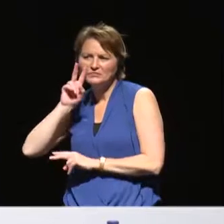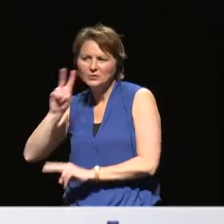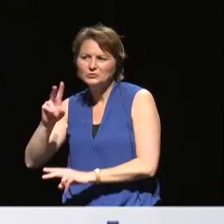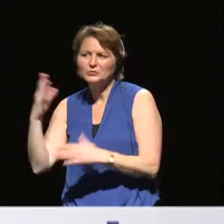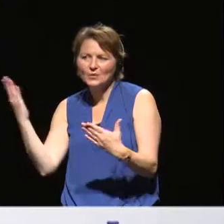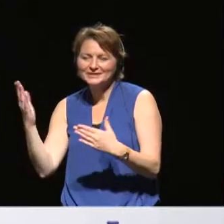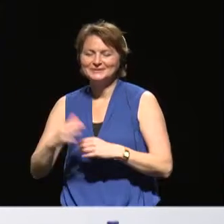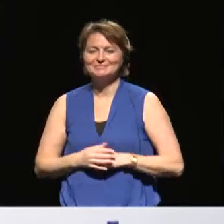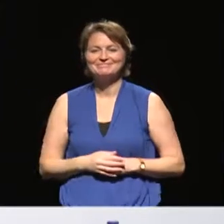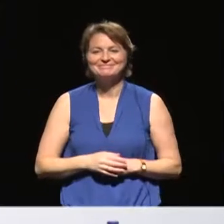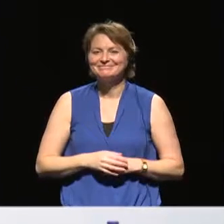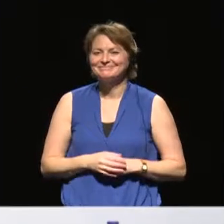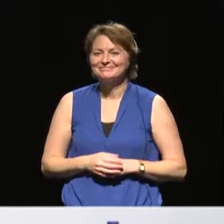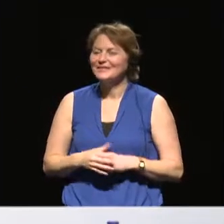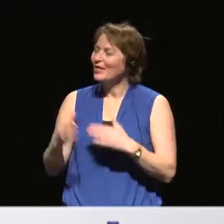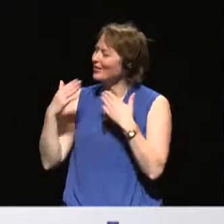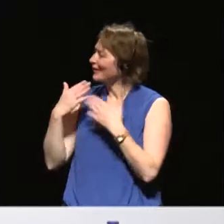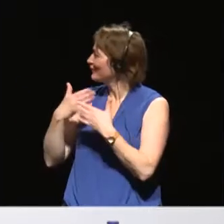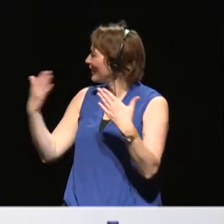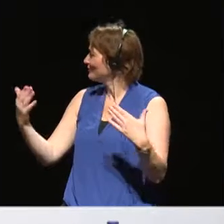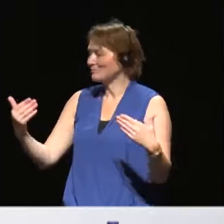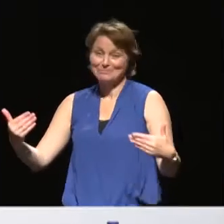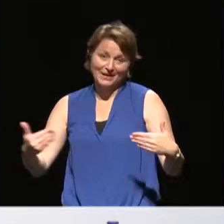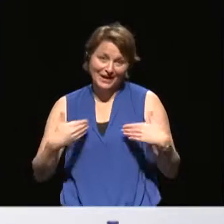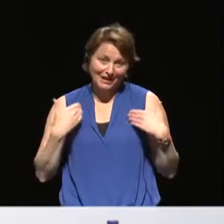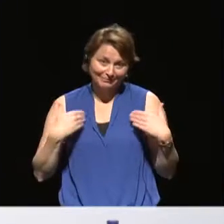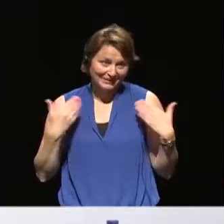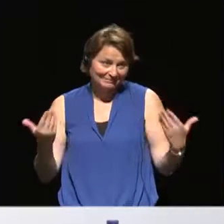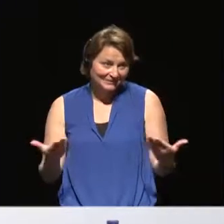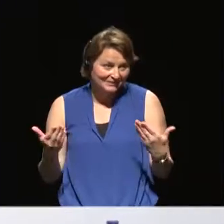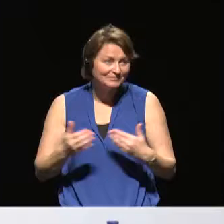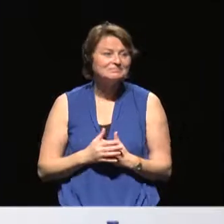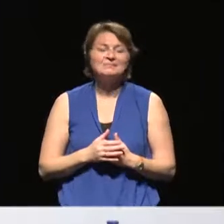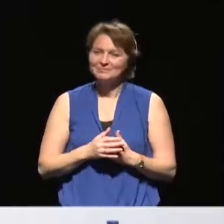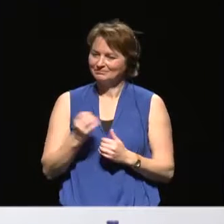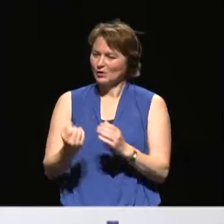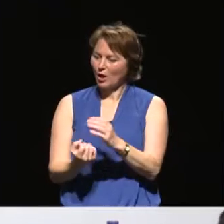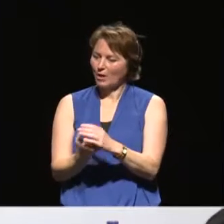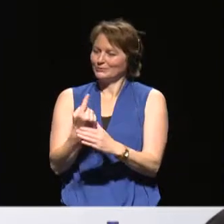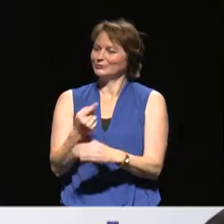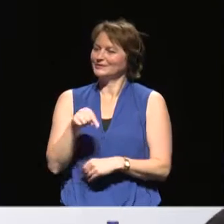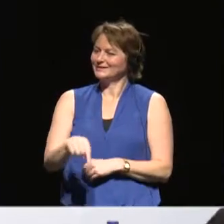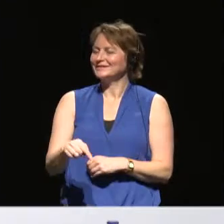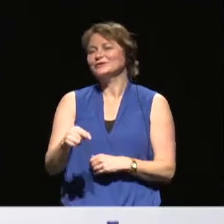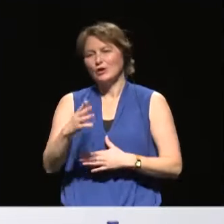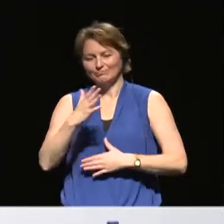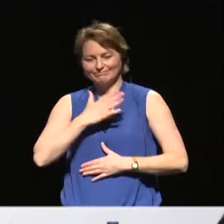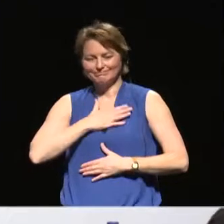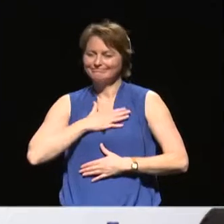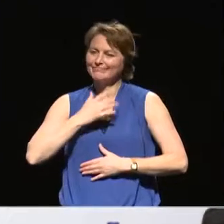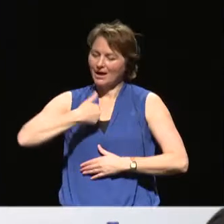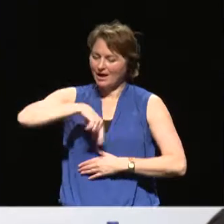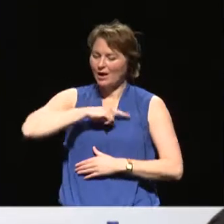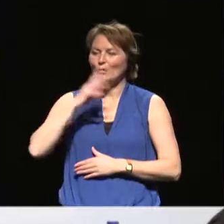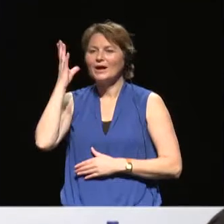much. And I'm very glad to be here and to have a chance to share a little bit of our experience in